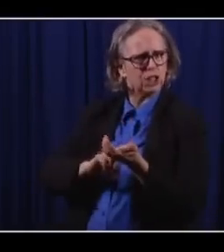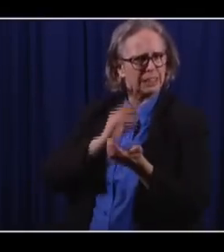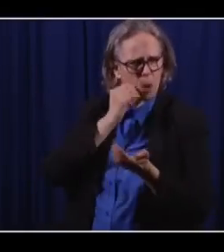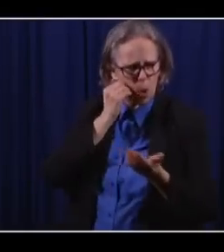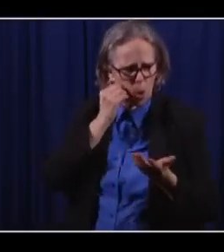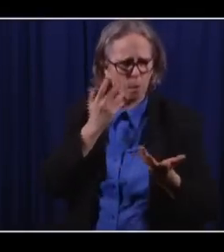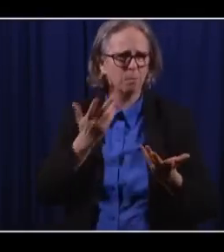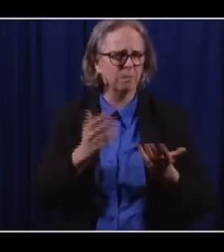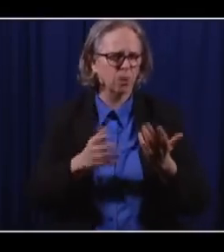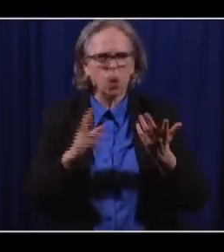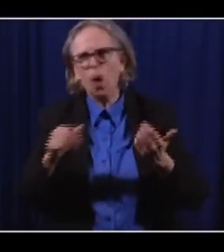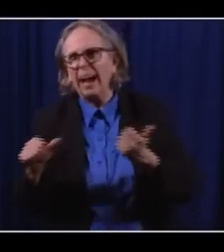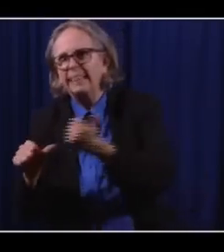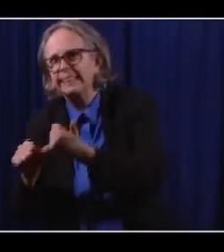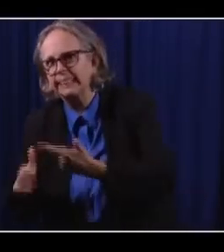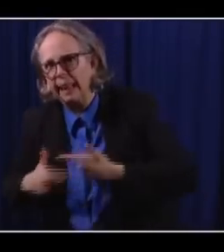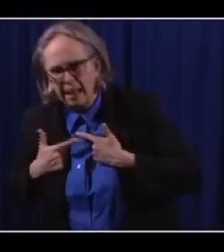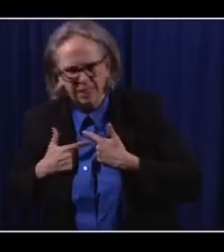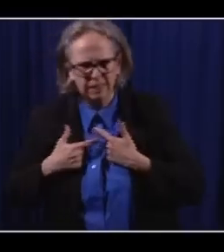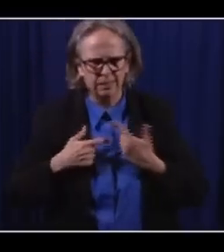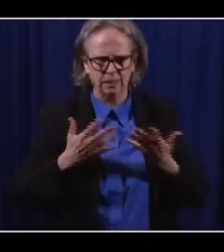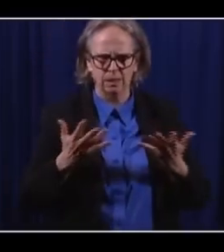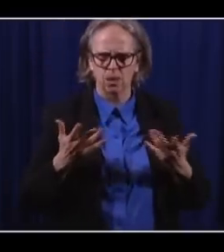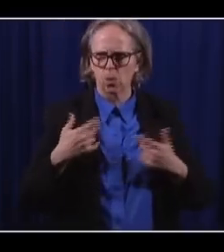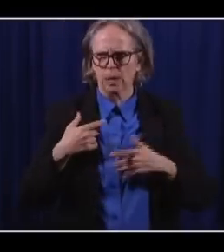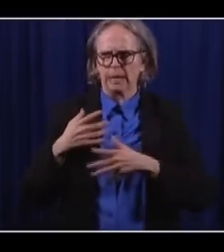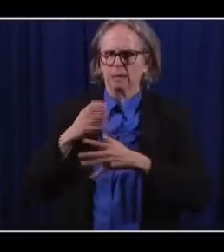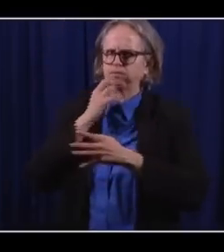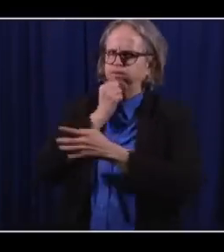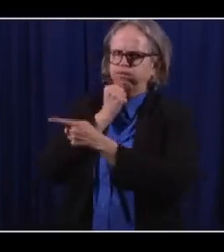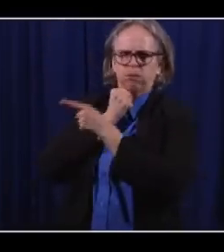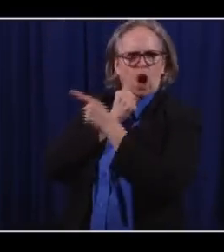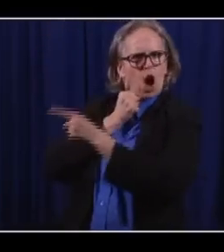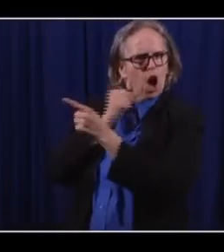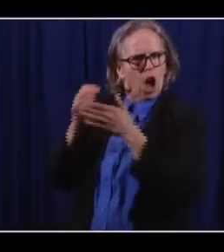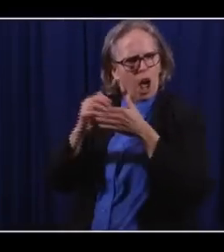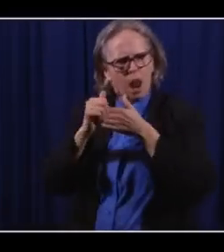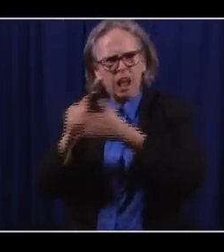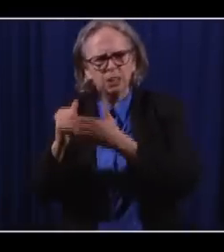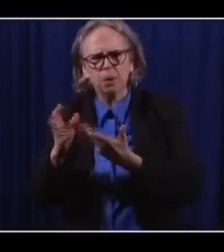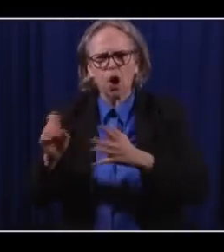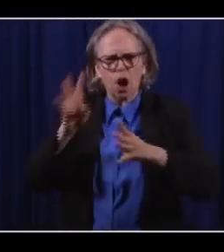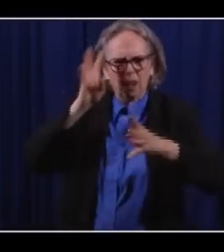facilities. We've relied on her to design and administer new initiatives that have improved safety and our state's